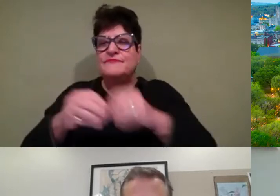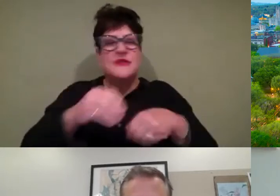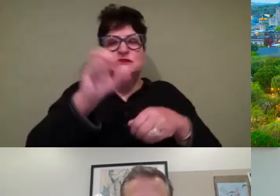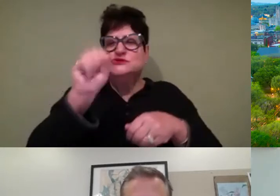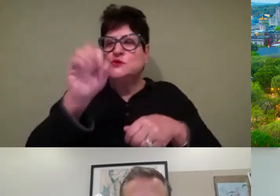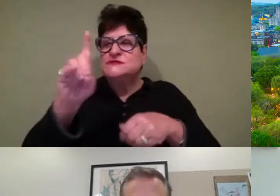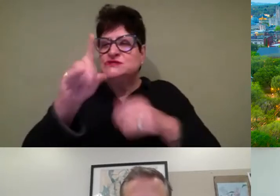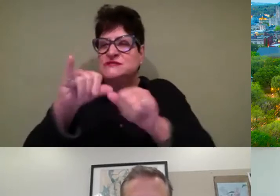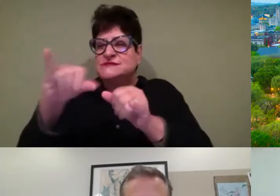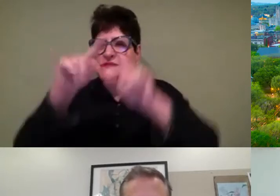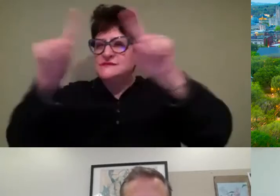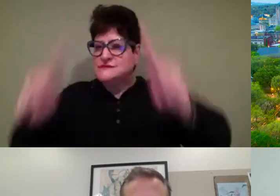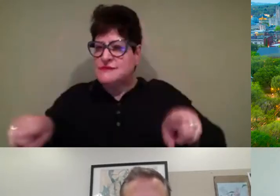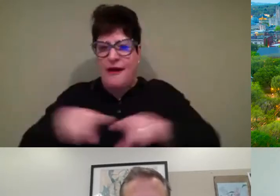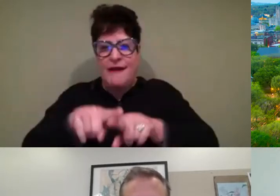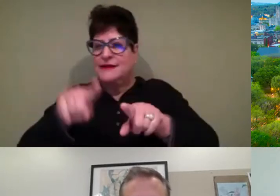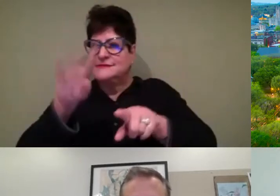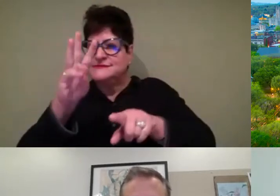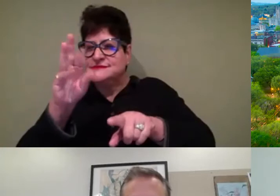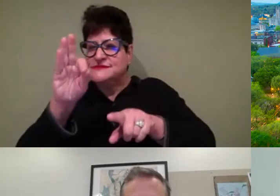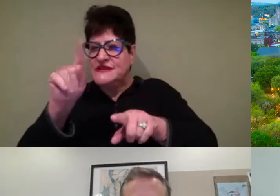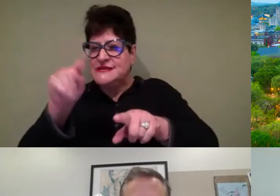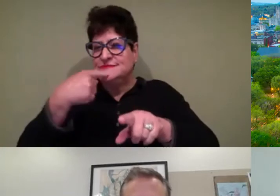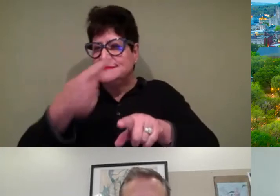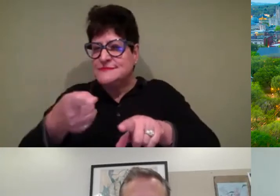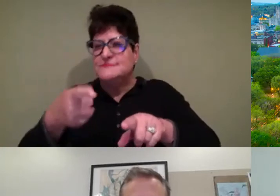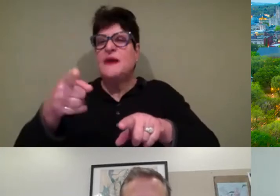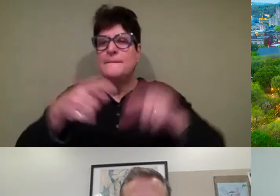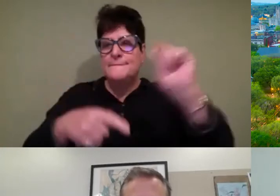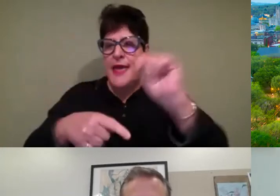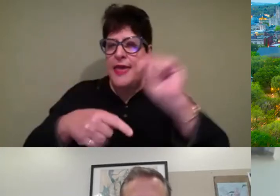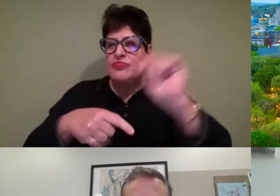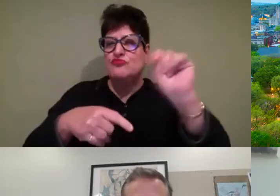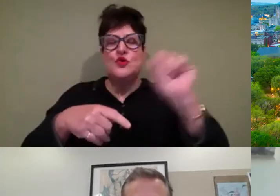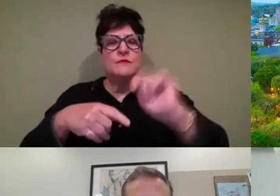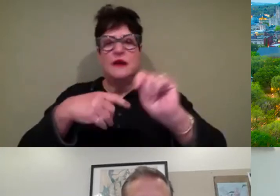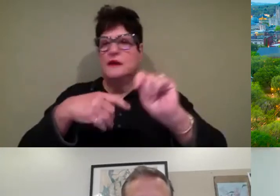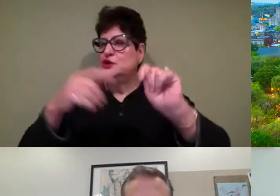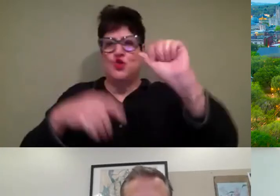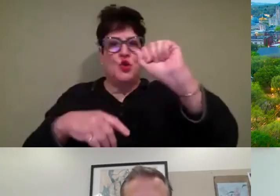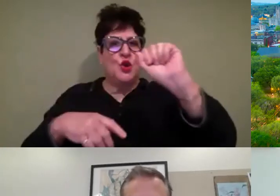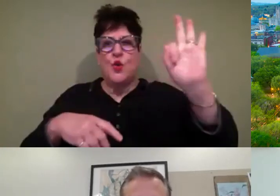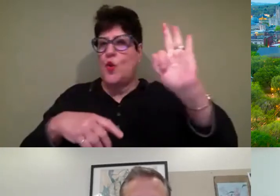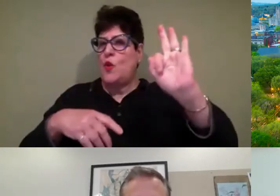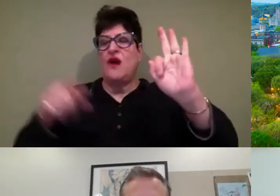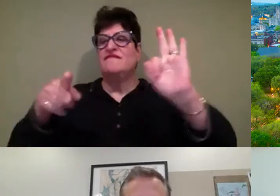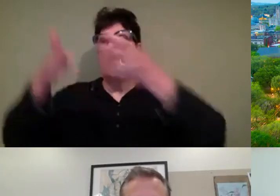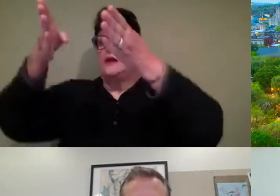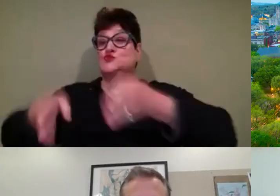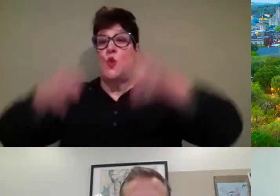elevator capacity signage. In bathrooms, we are turning off, you know, every other stall effectively and